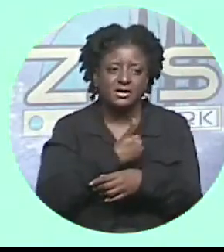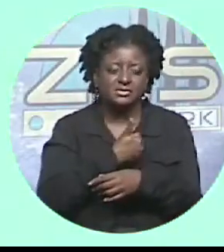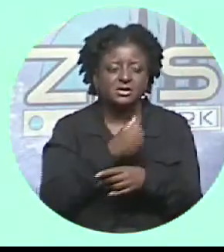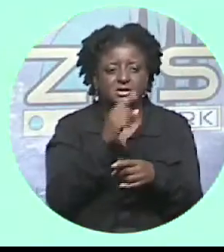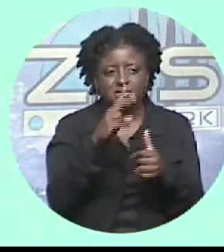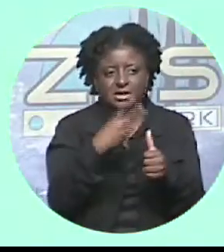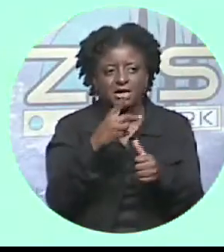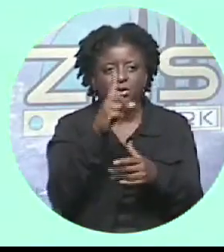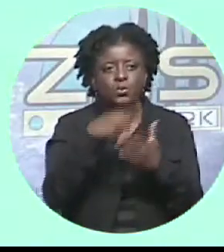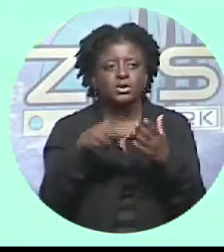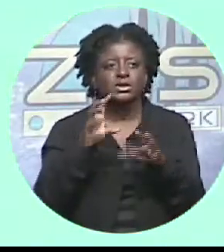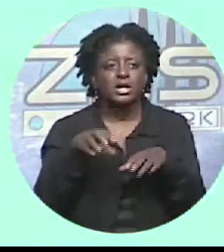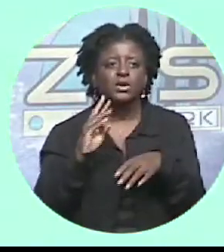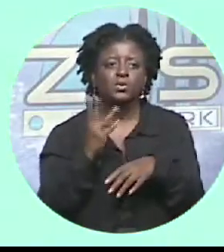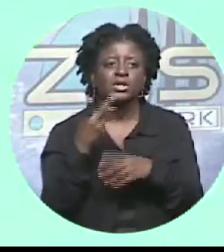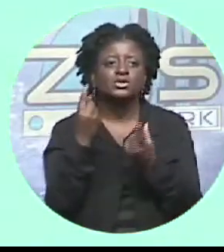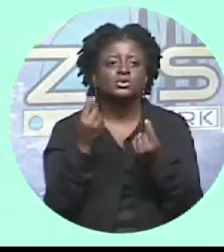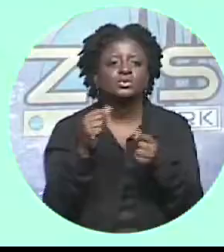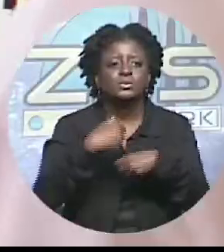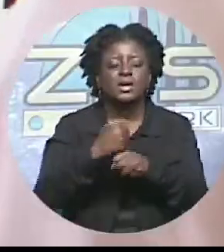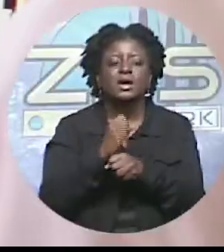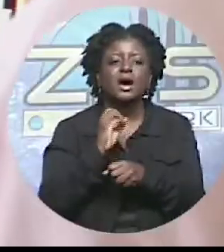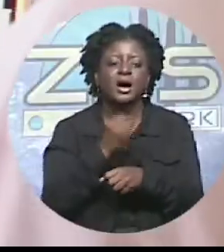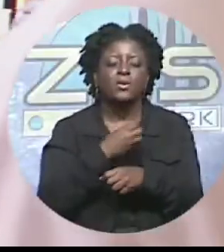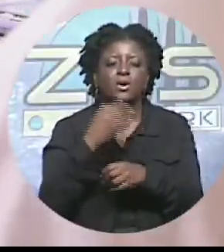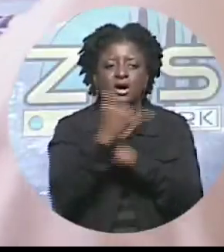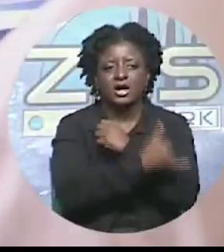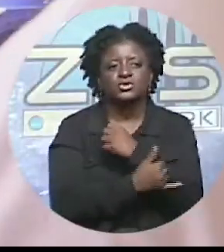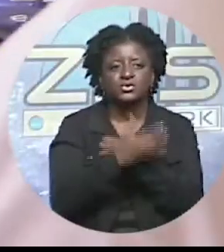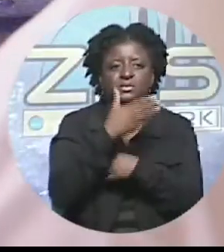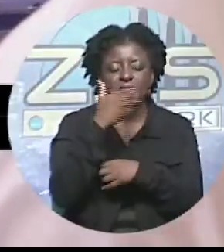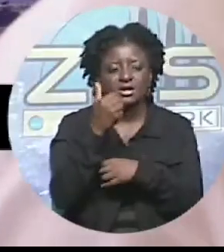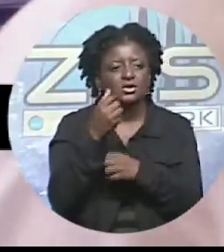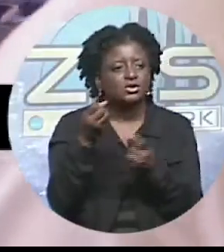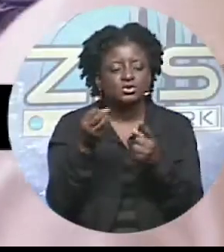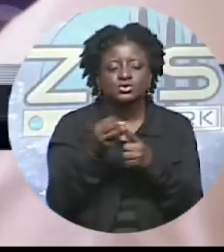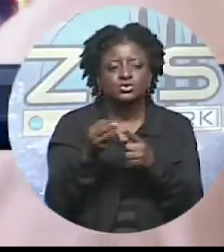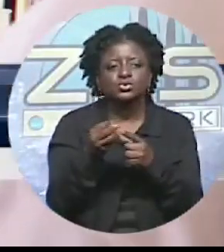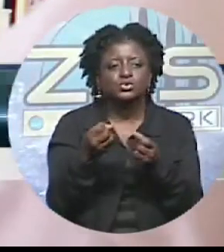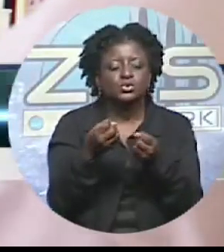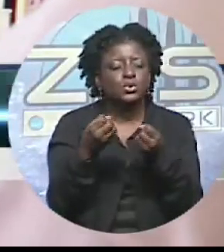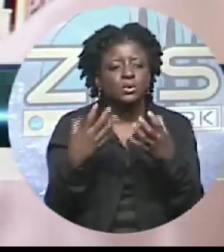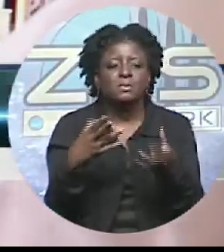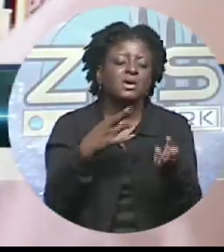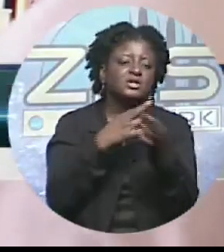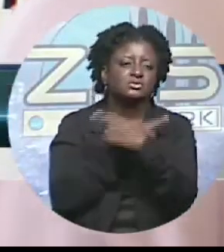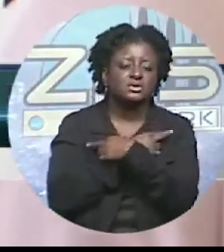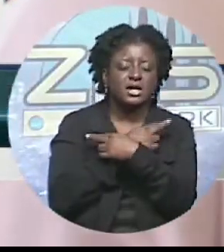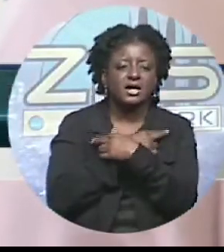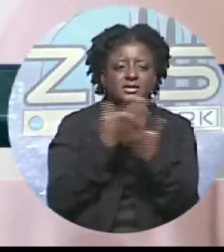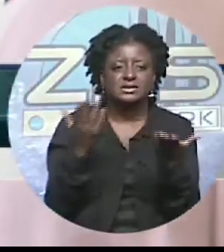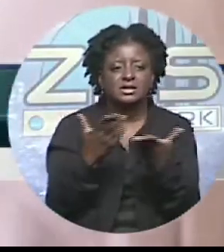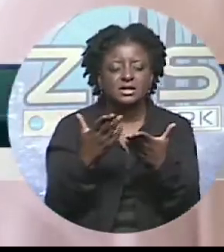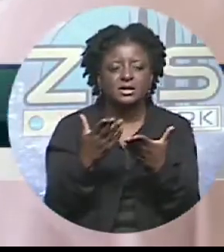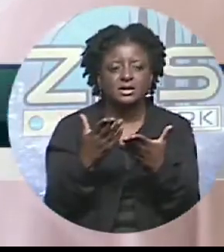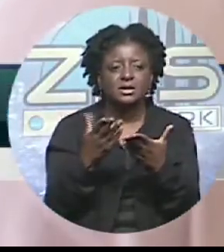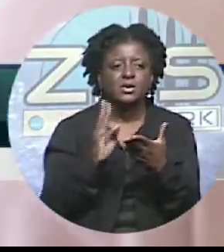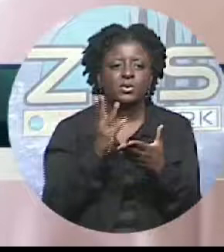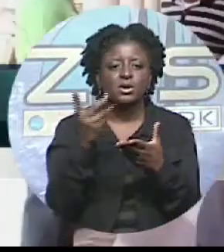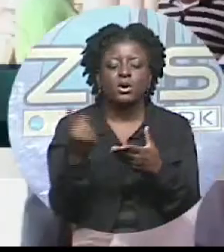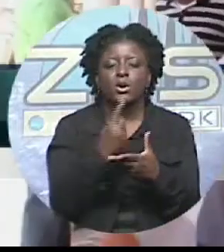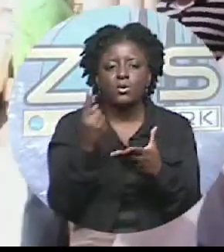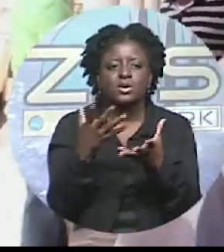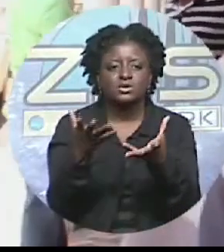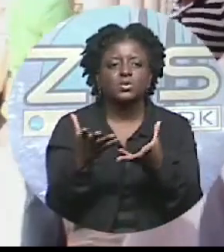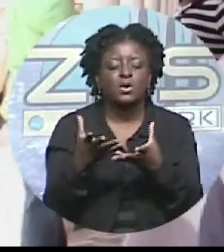country better? Here's what you had to say. We get away too much slackness around here. We always want never give nothing. That's why they